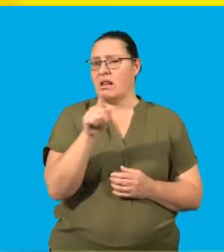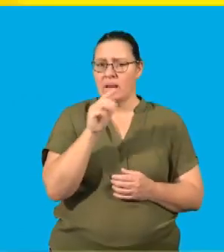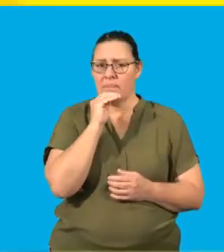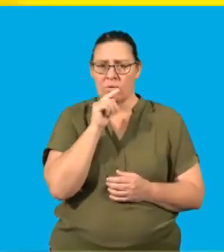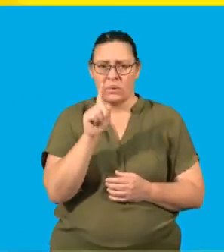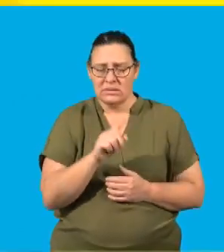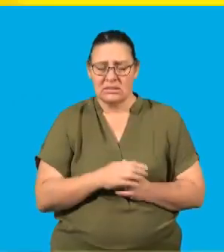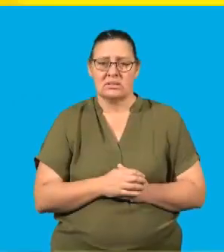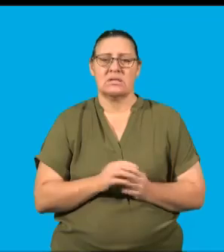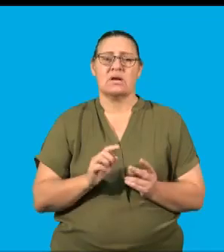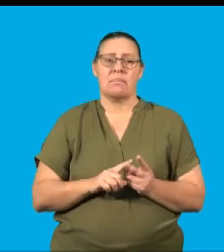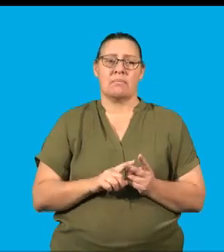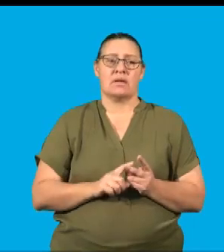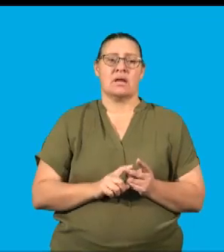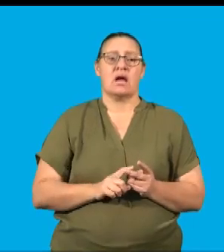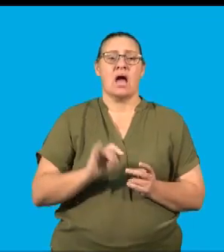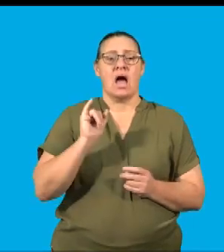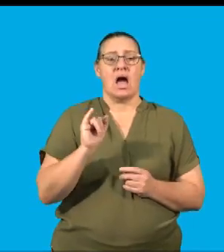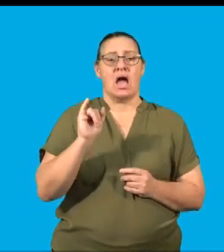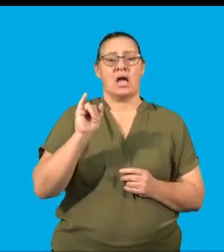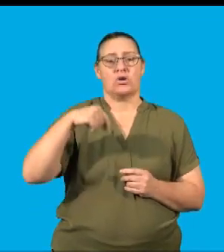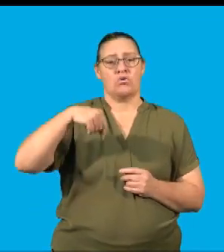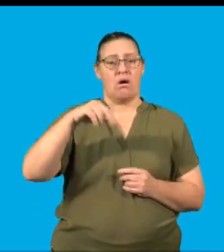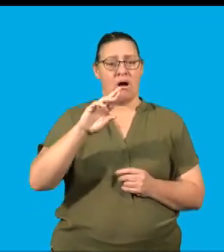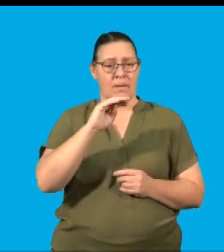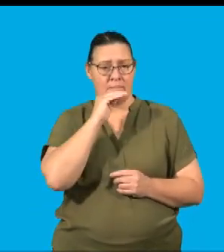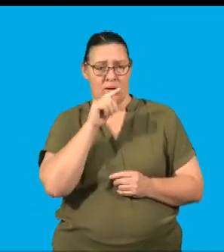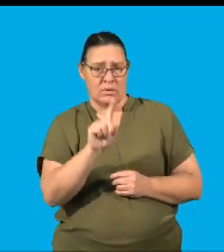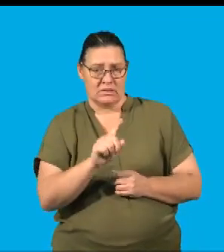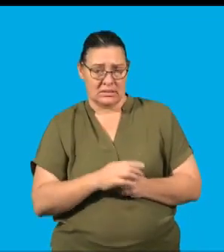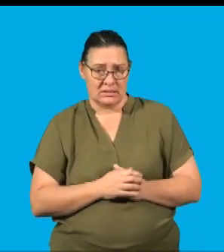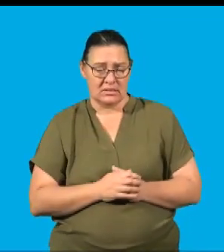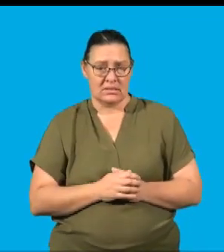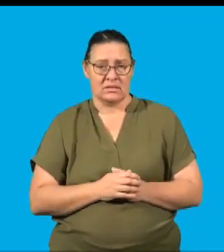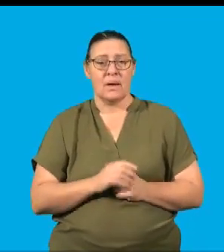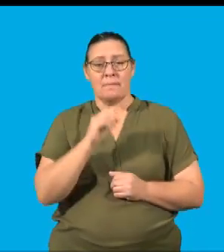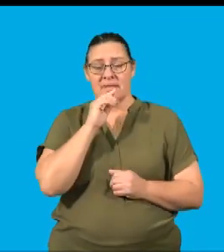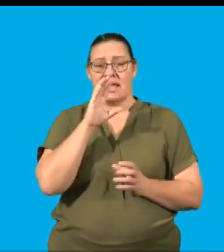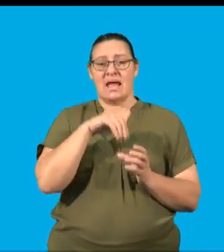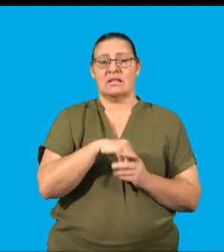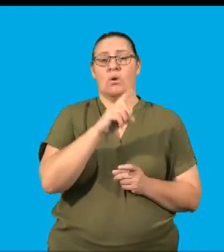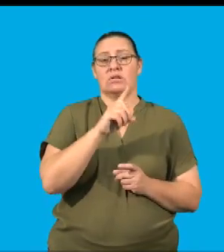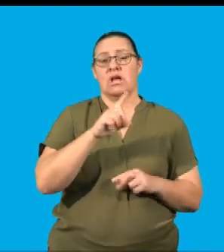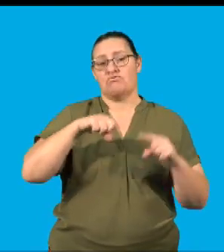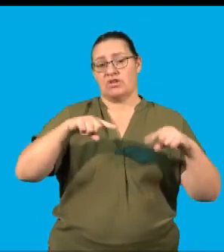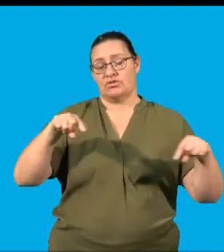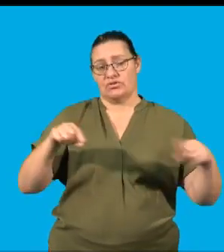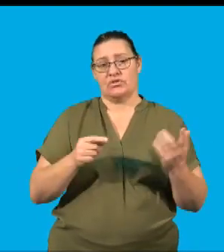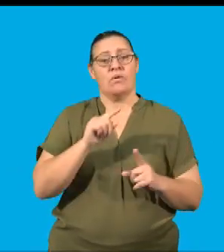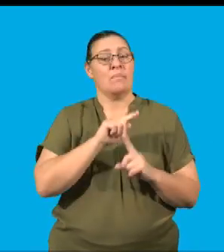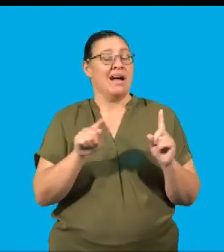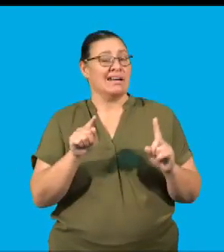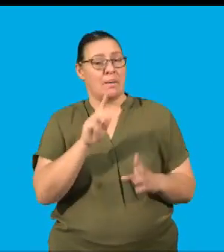can be asked what does the acronym IQR stand for. You should know that IQR stands for interquartile range, but you